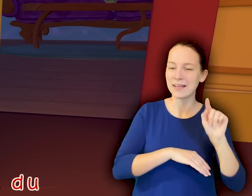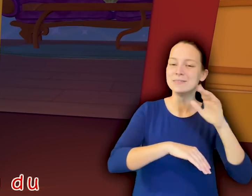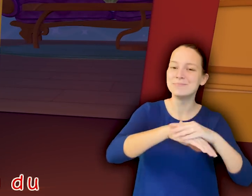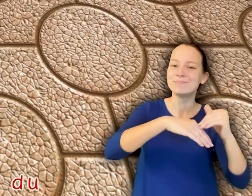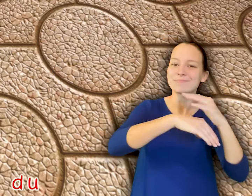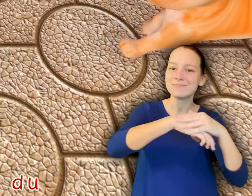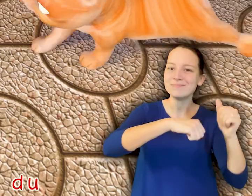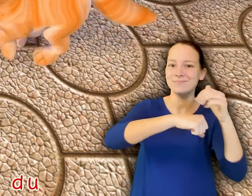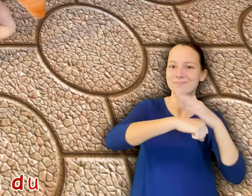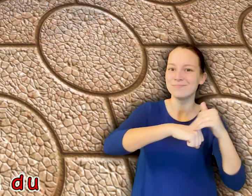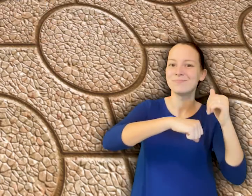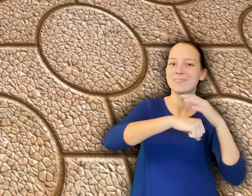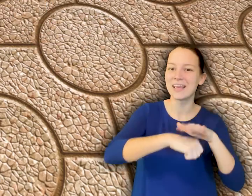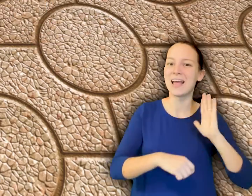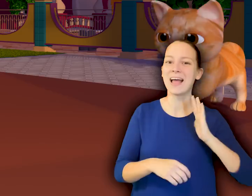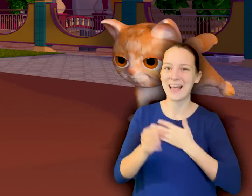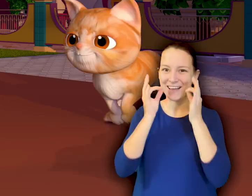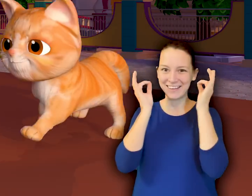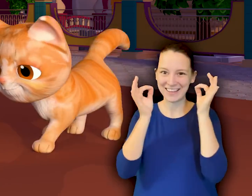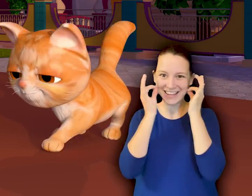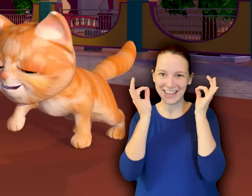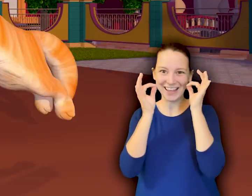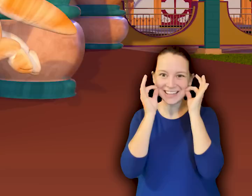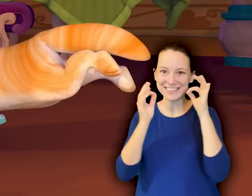p and p our little